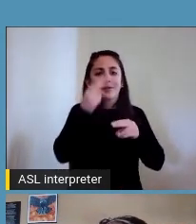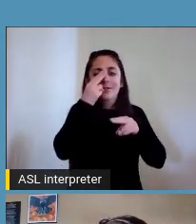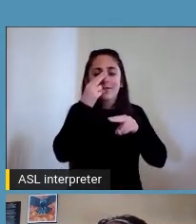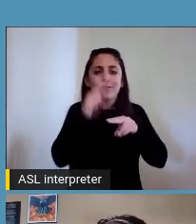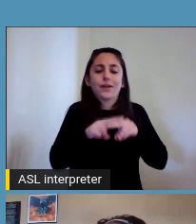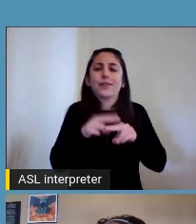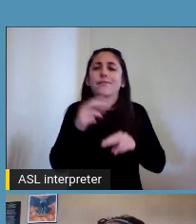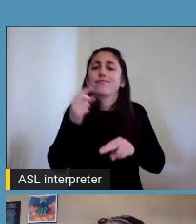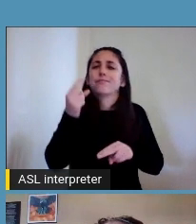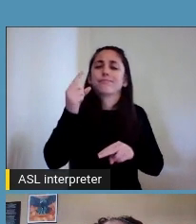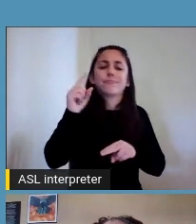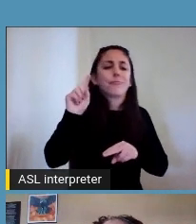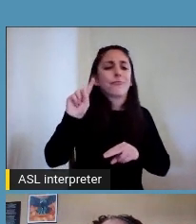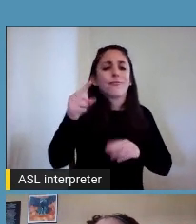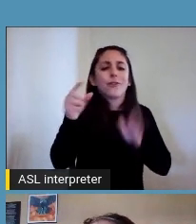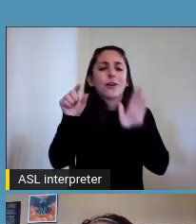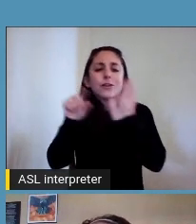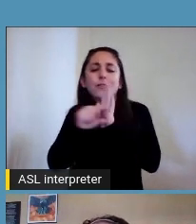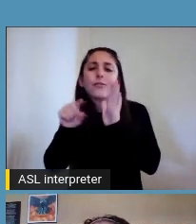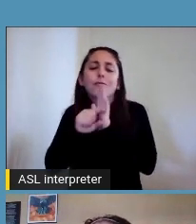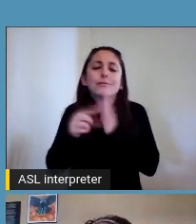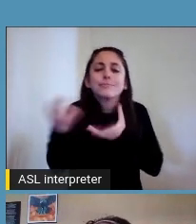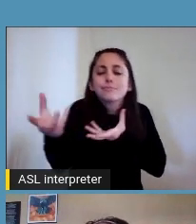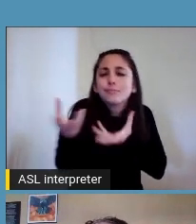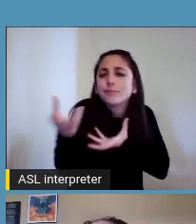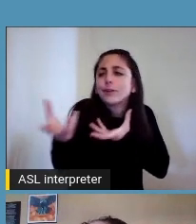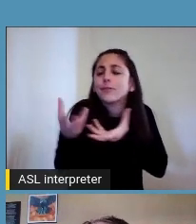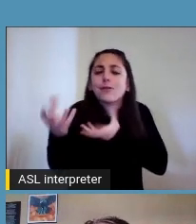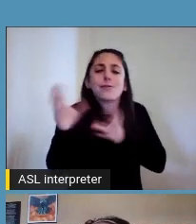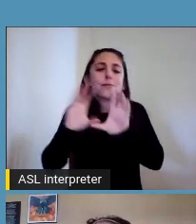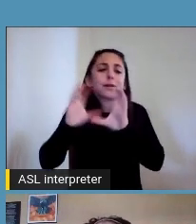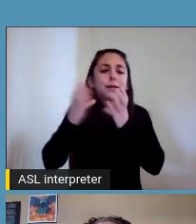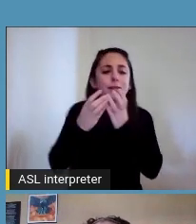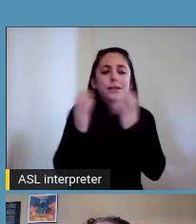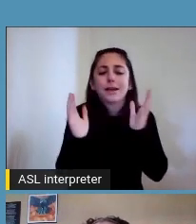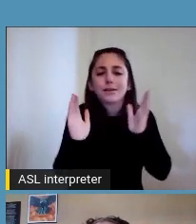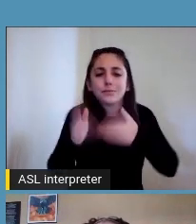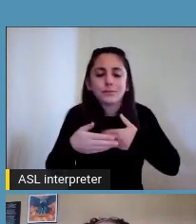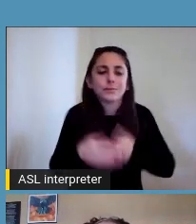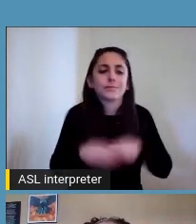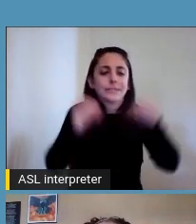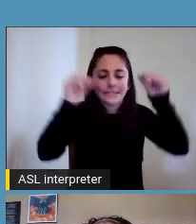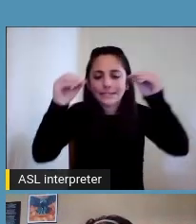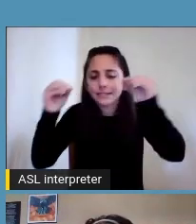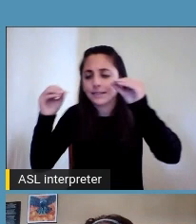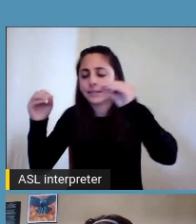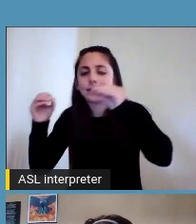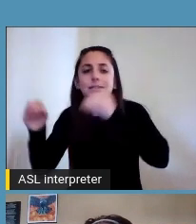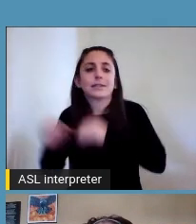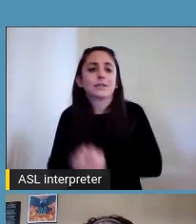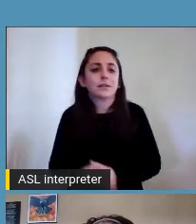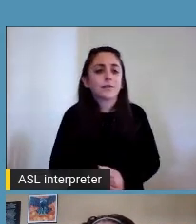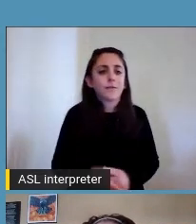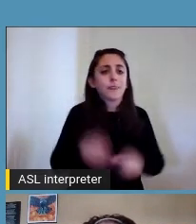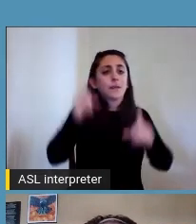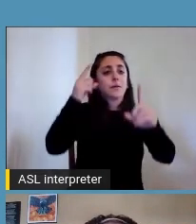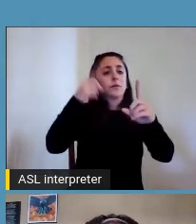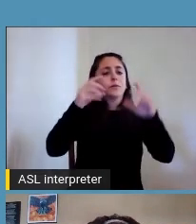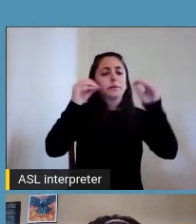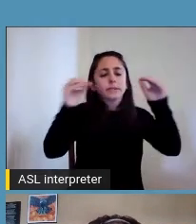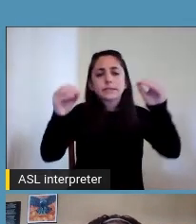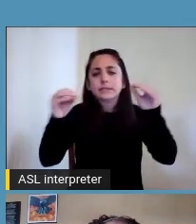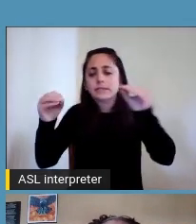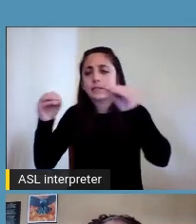in a classroom. But the best thing about this is that it really applied our mission of teaching people about Northwoods Nature to a really